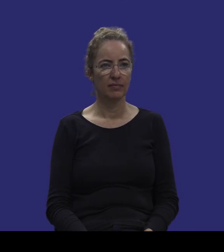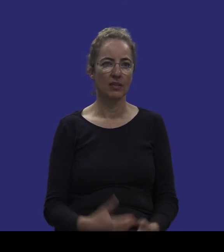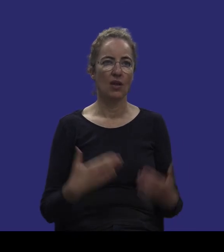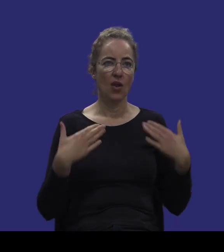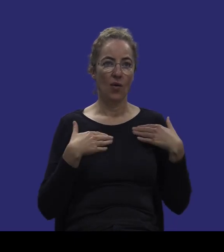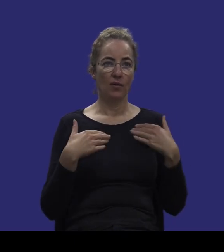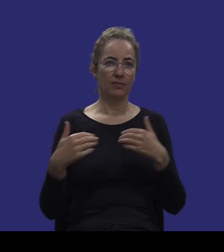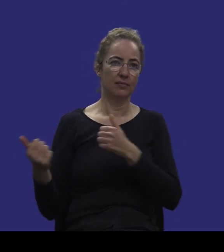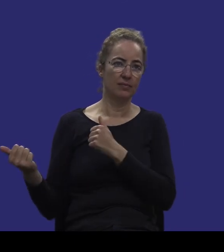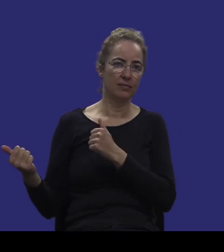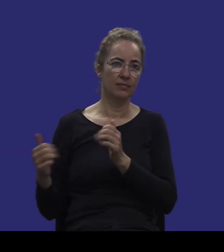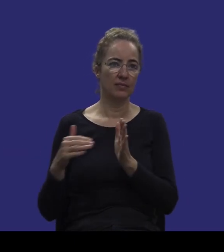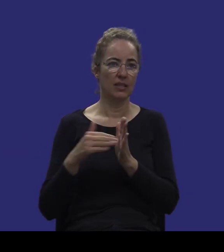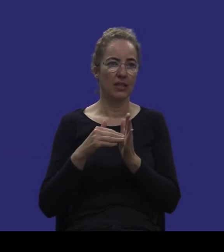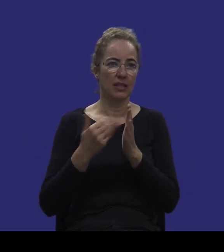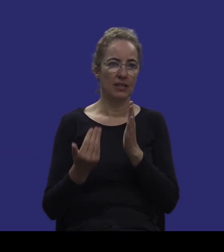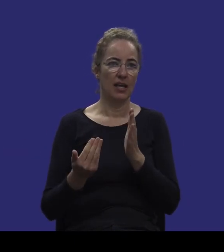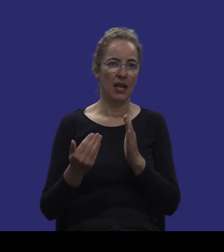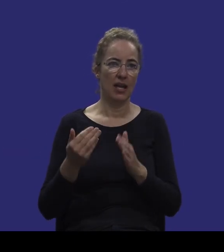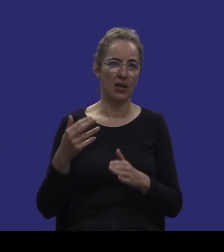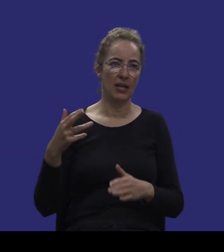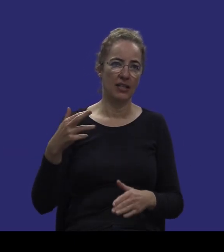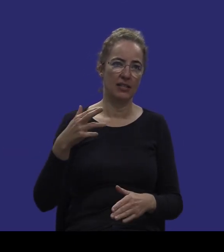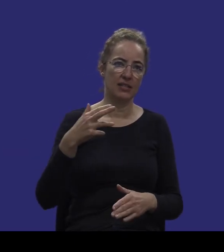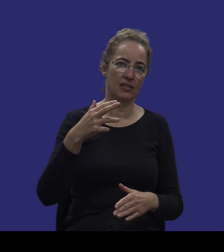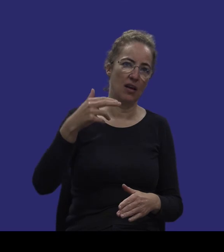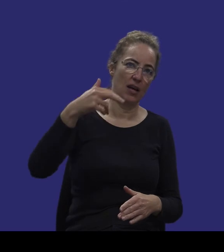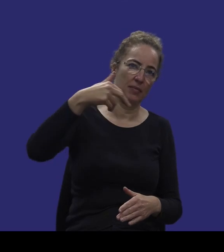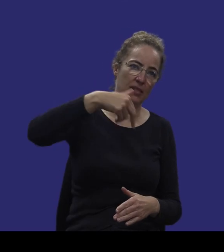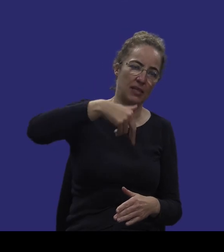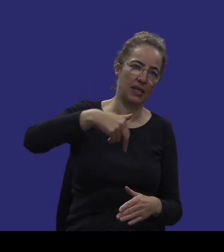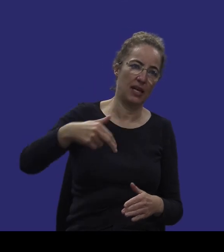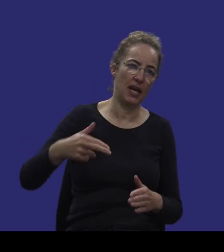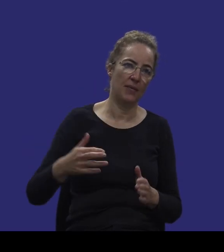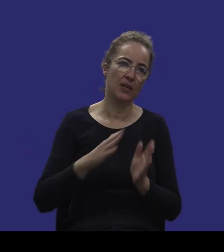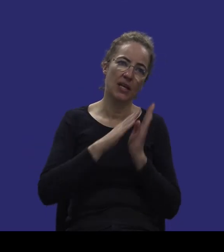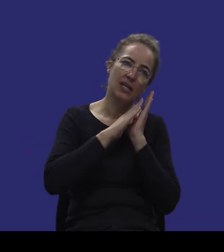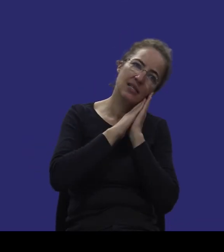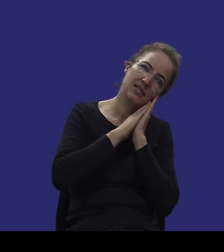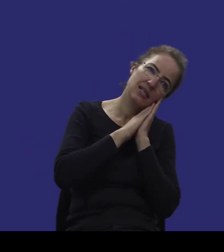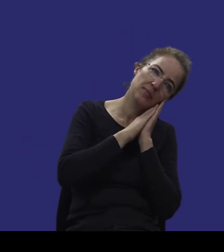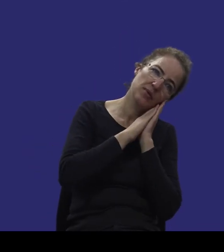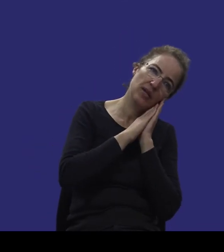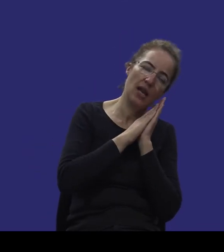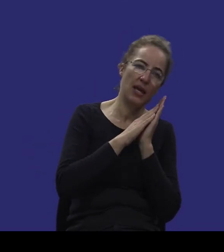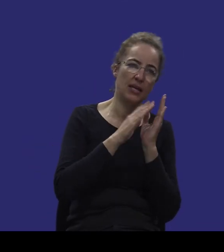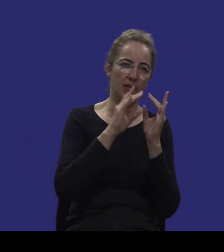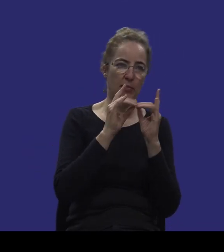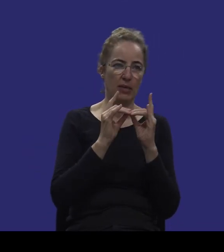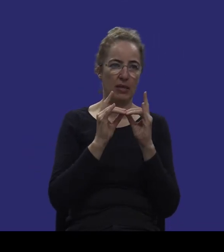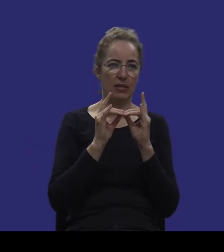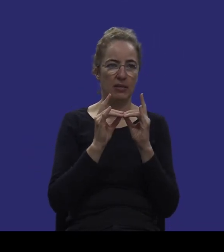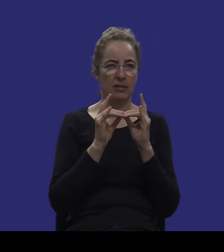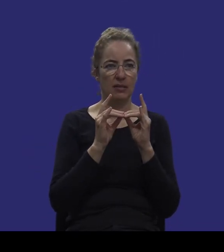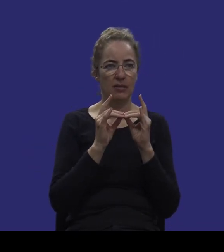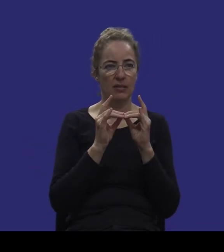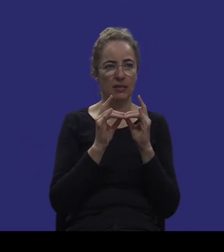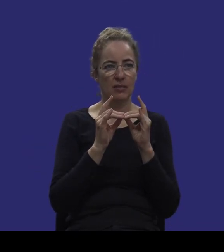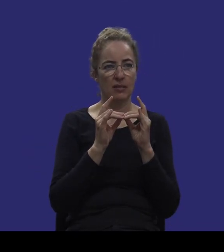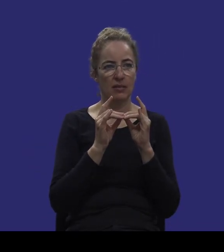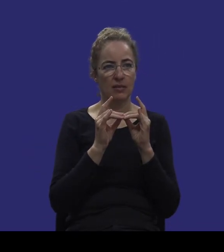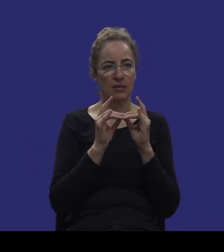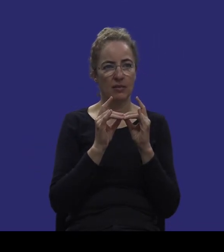Well done! Now it is time to cut out Samuel laying in his bed. You will notice there is 1, 2,